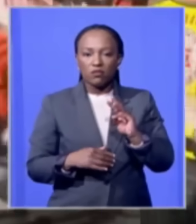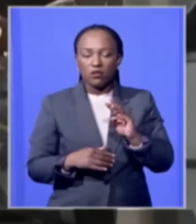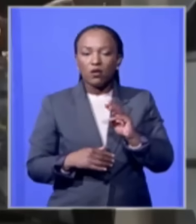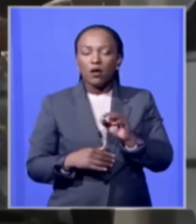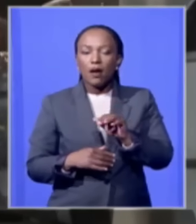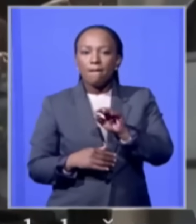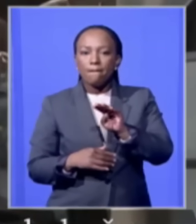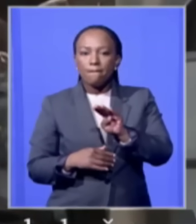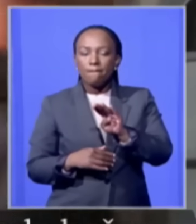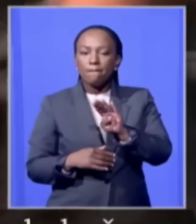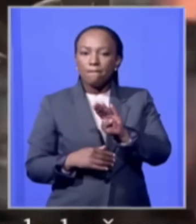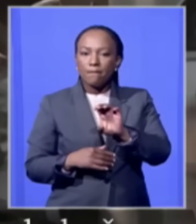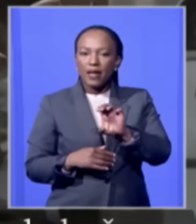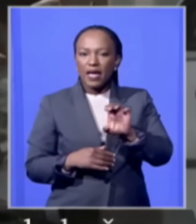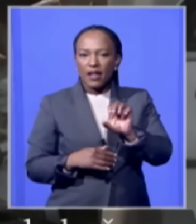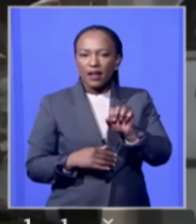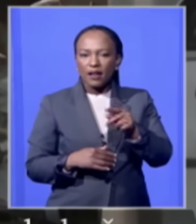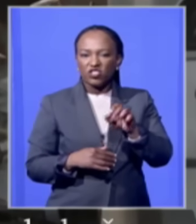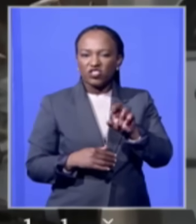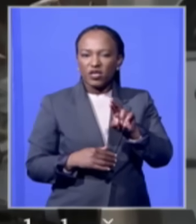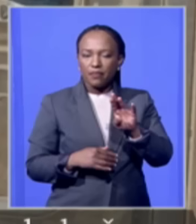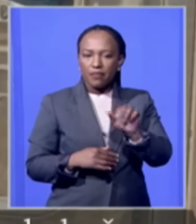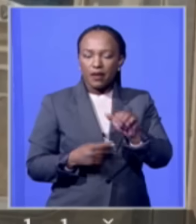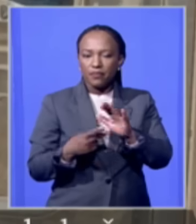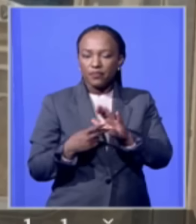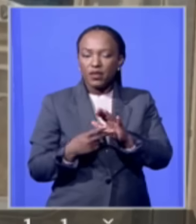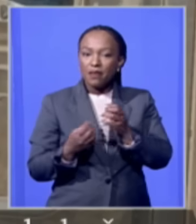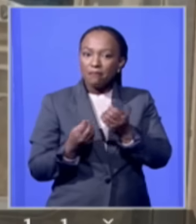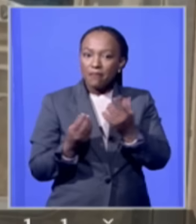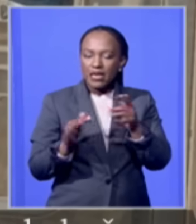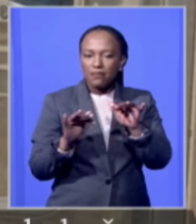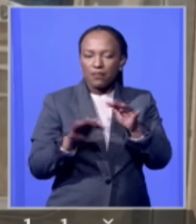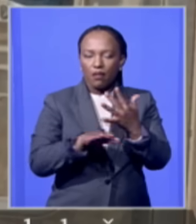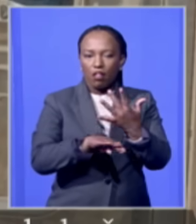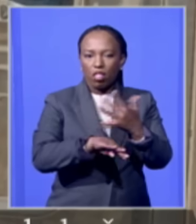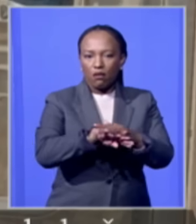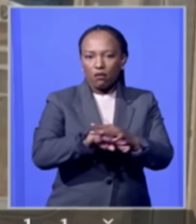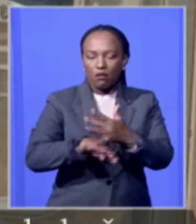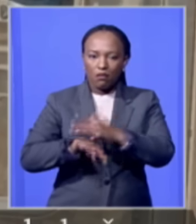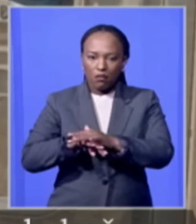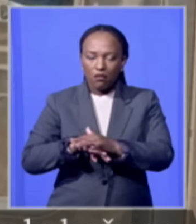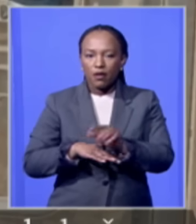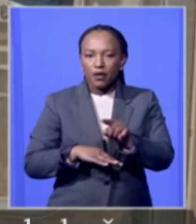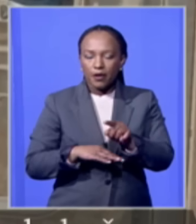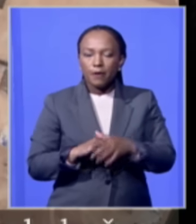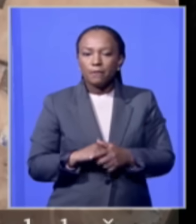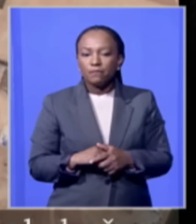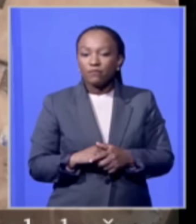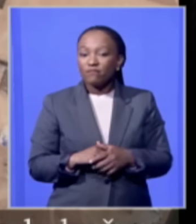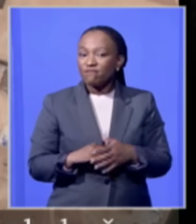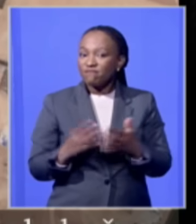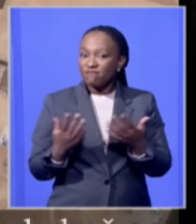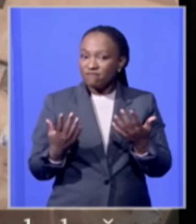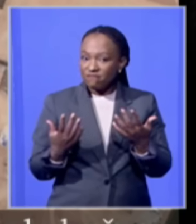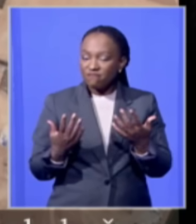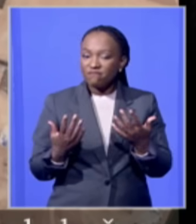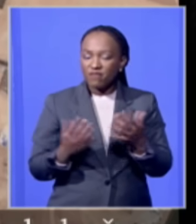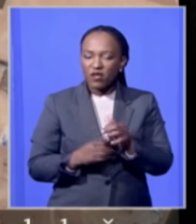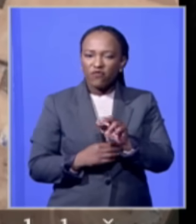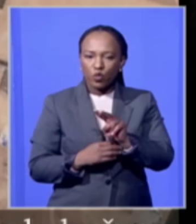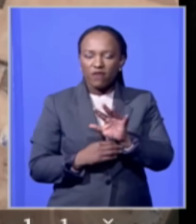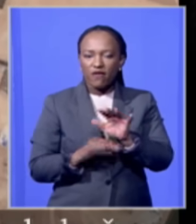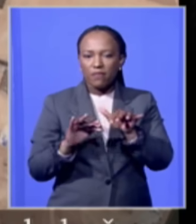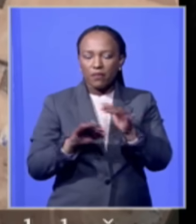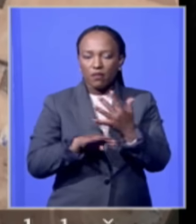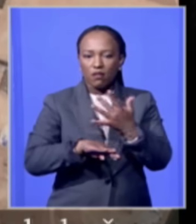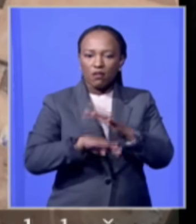Beersheba le go bolaya batho ba le 25. Mme masole a Israel le one a tlhagisitse gore ba iteile